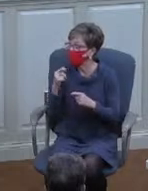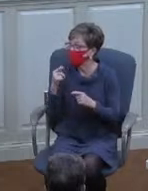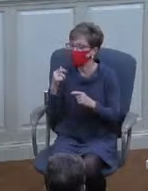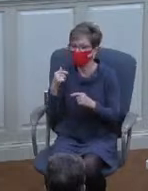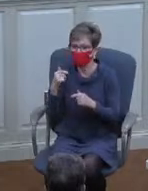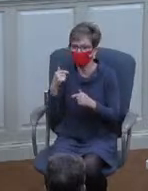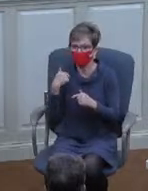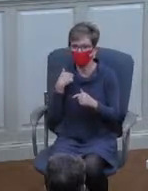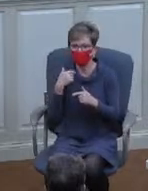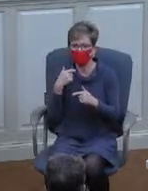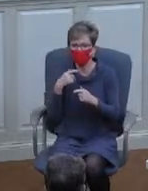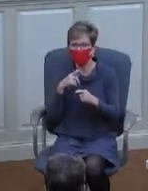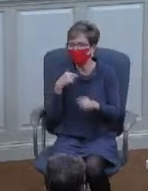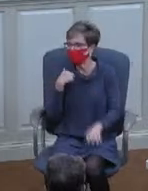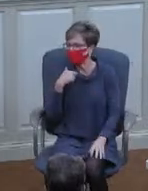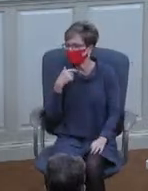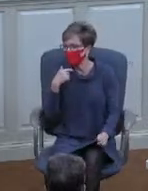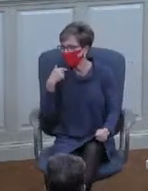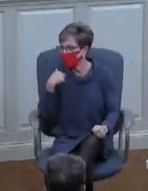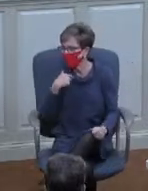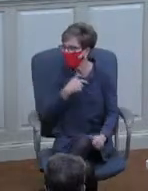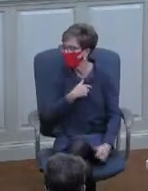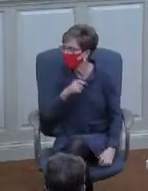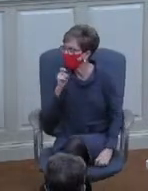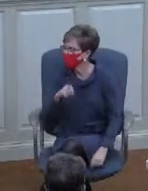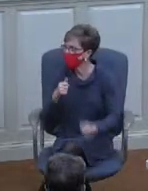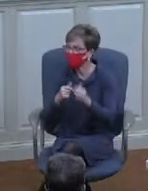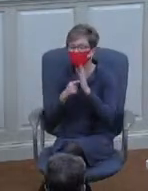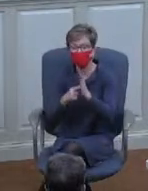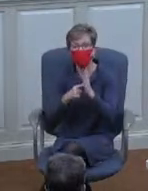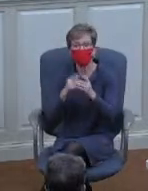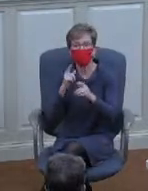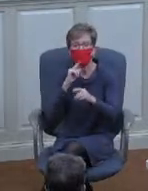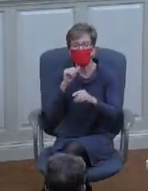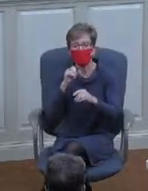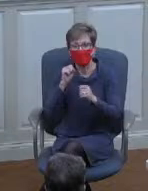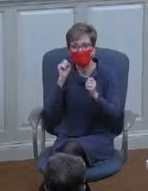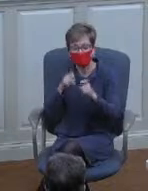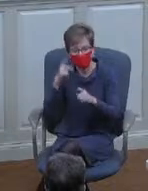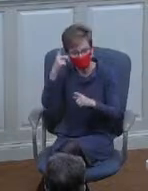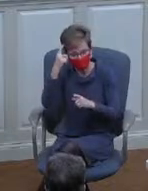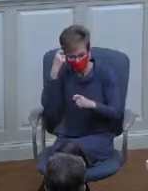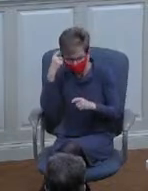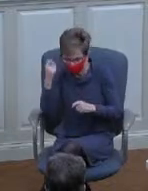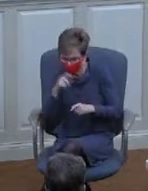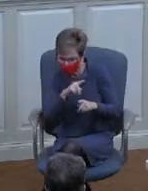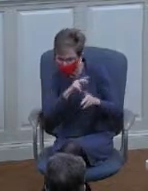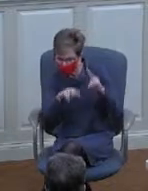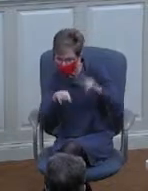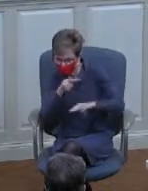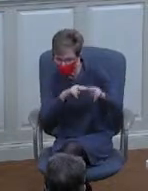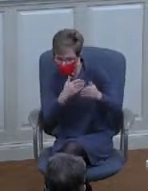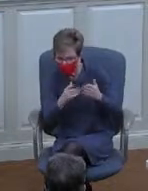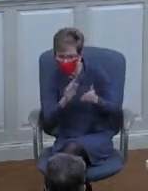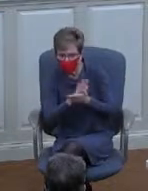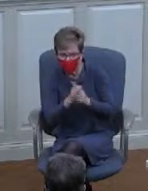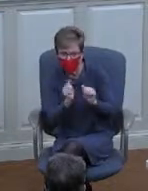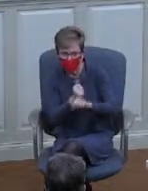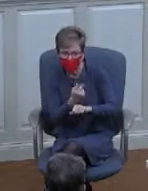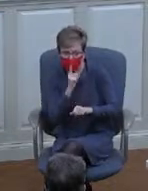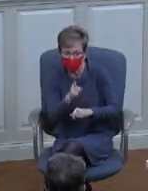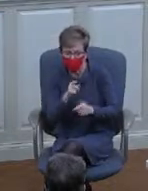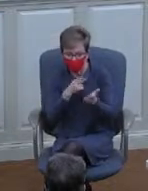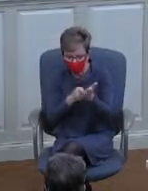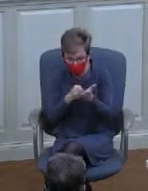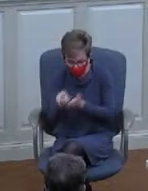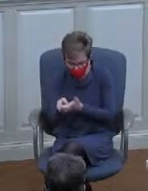data, a model which requires a healthy skepticism and fidelity to truth that